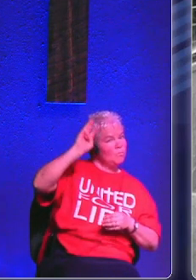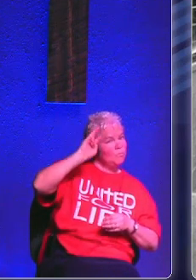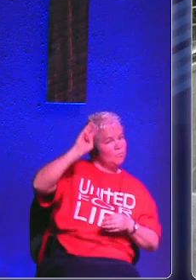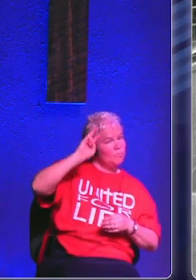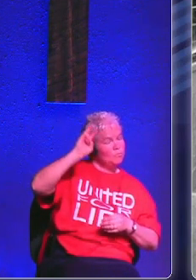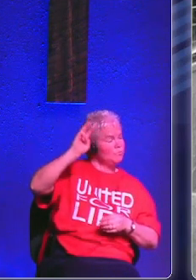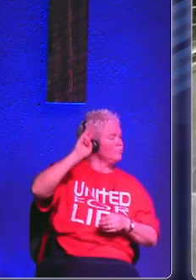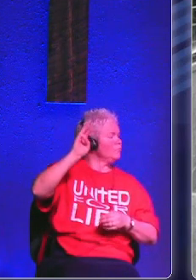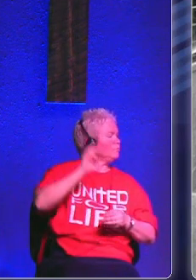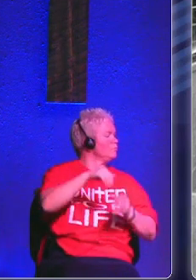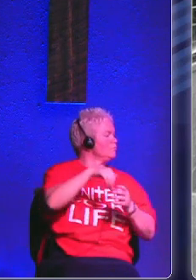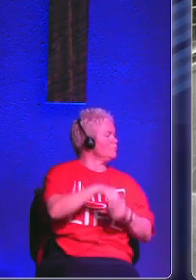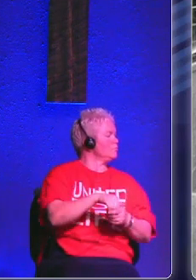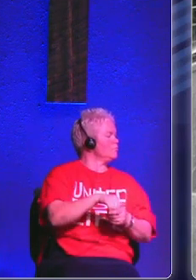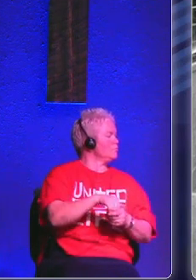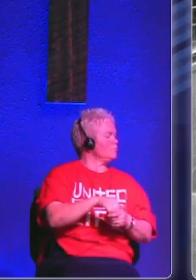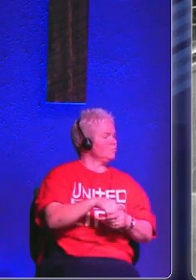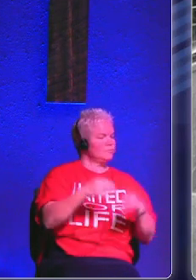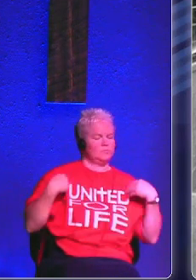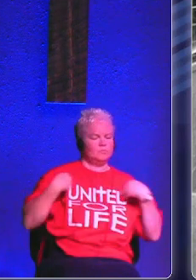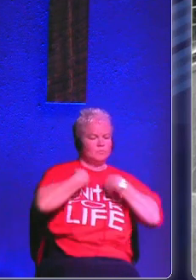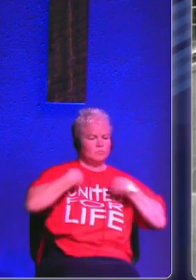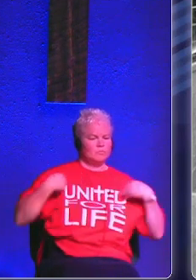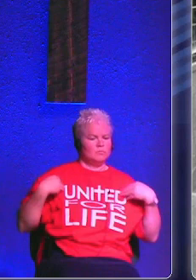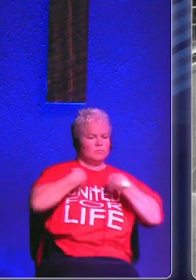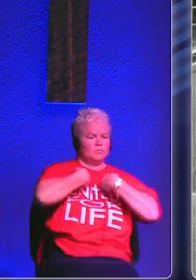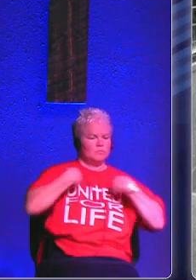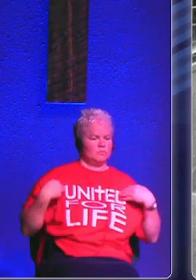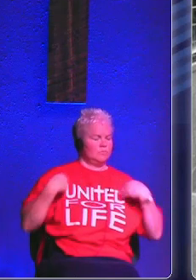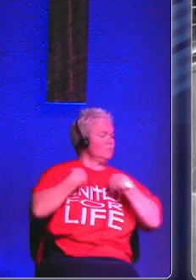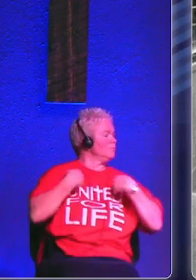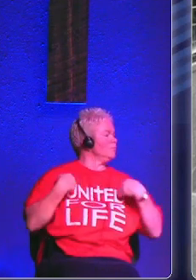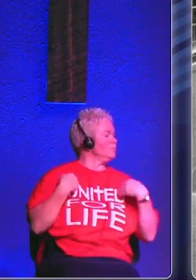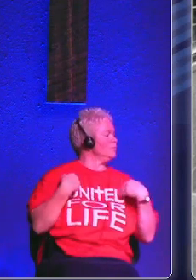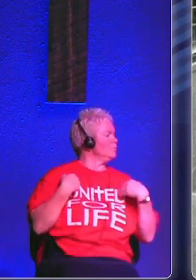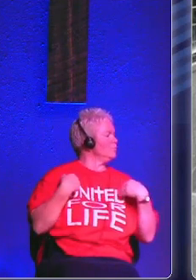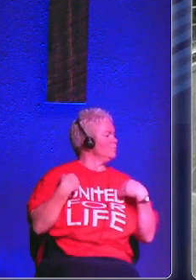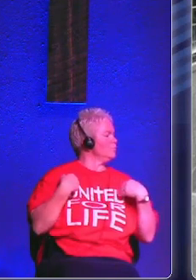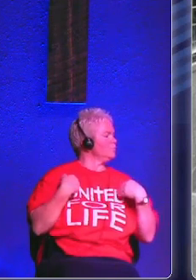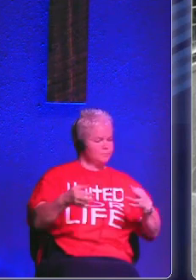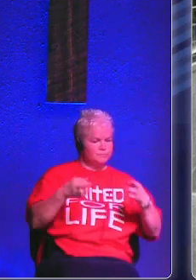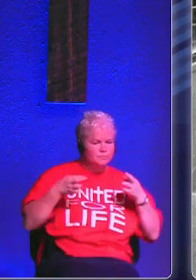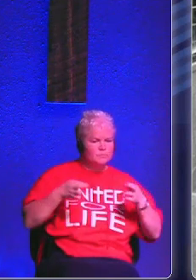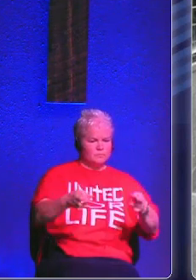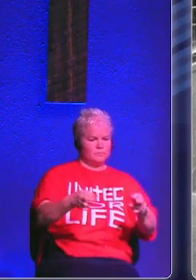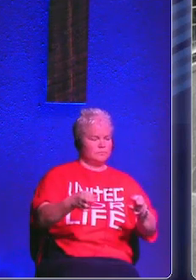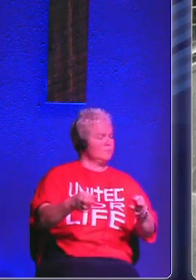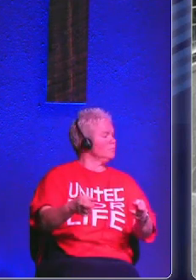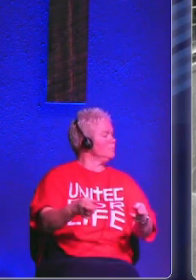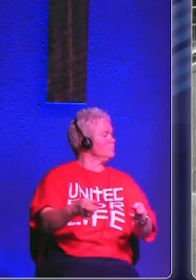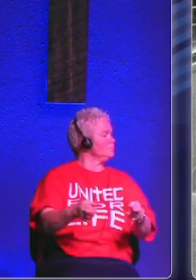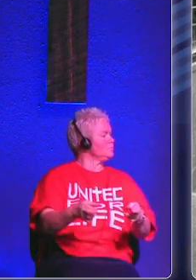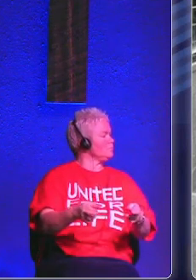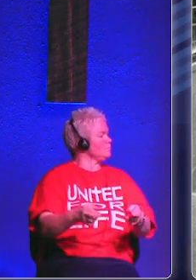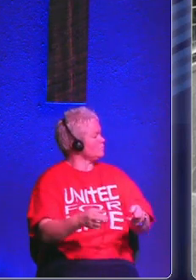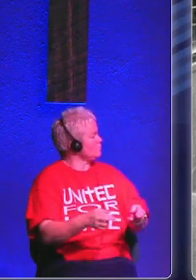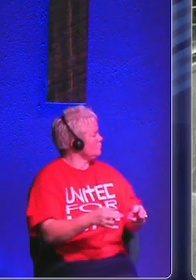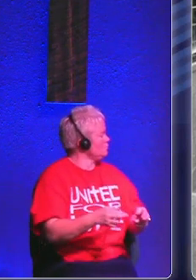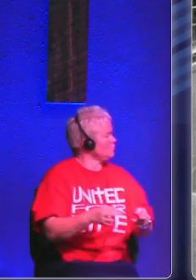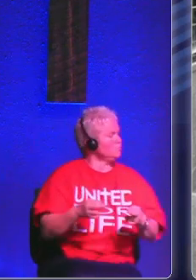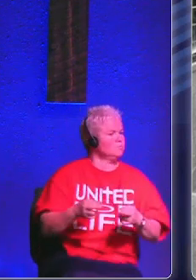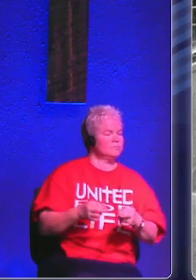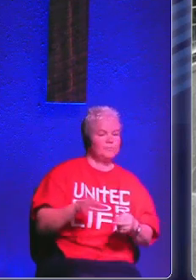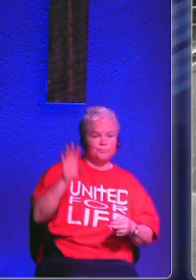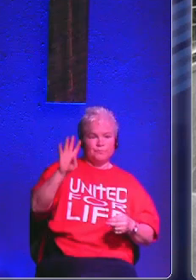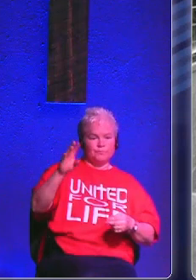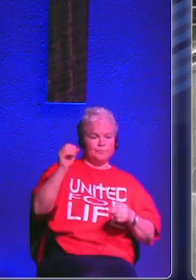should look into the wilderness to see the animals. No, the animals, they like the road. So sometimes you can